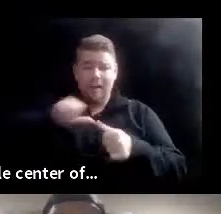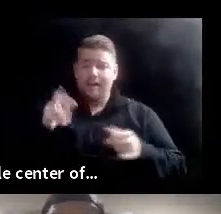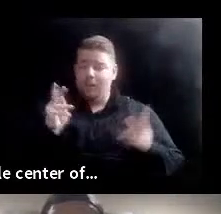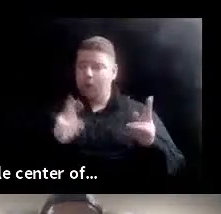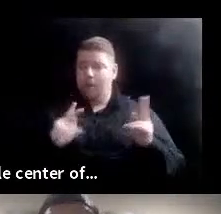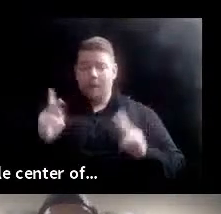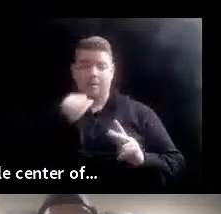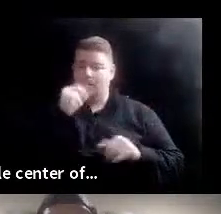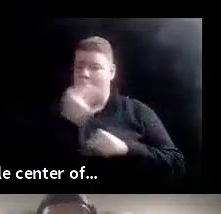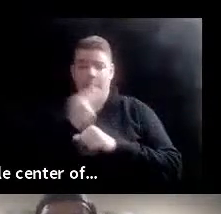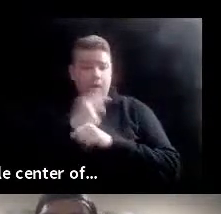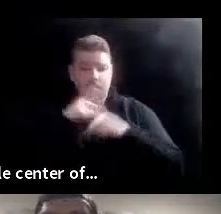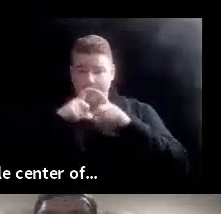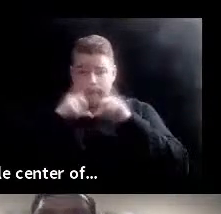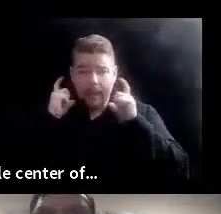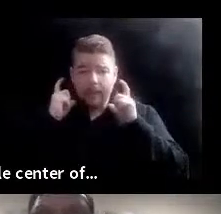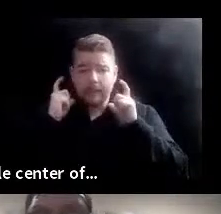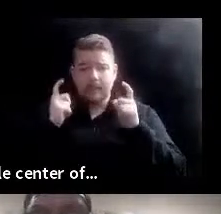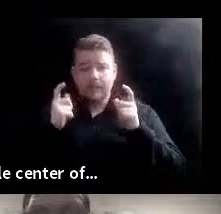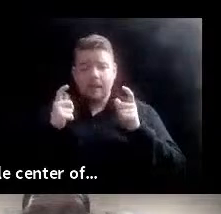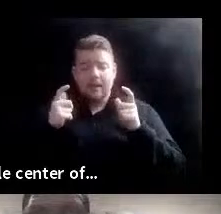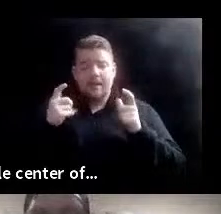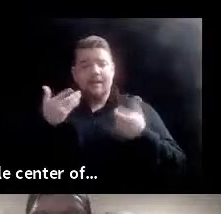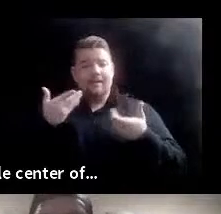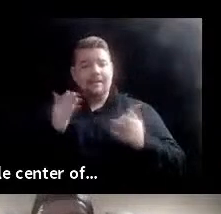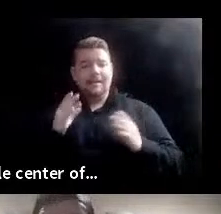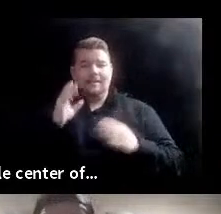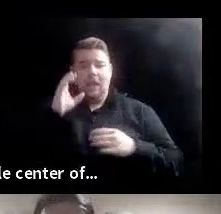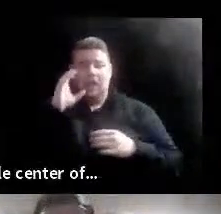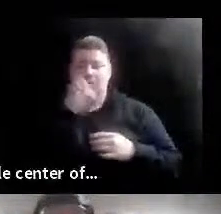wearing masks. Let's assume,